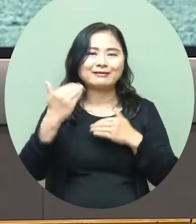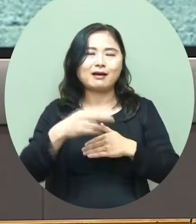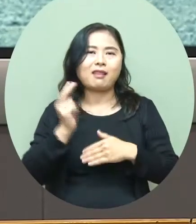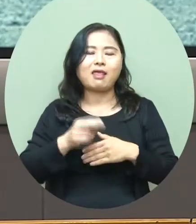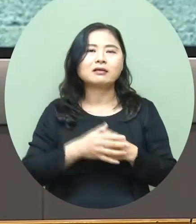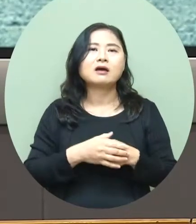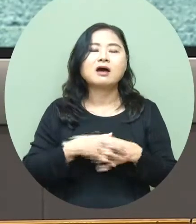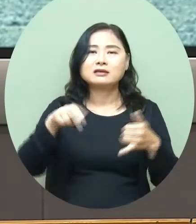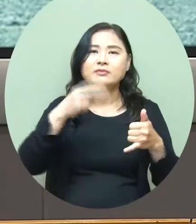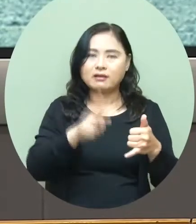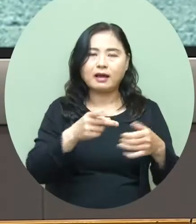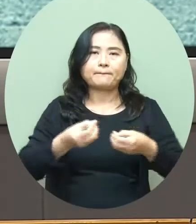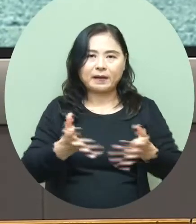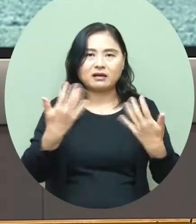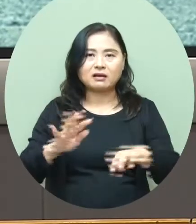As for